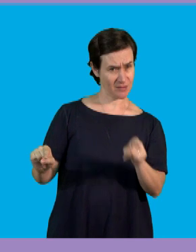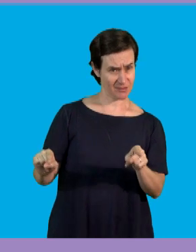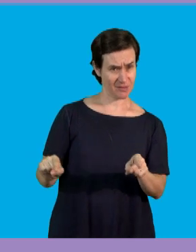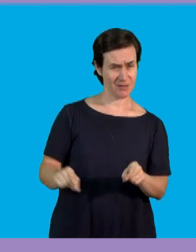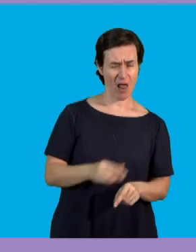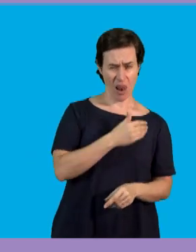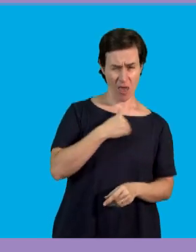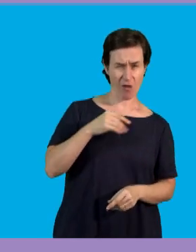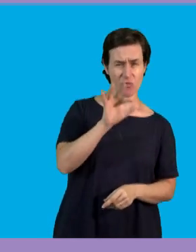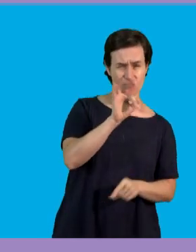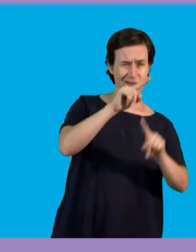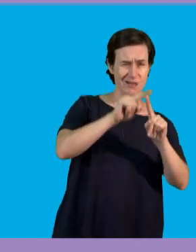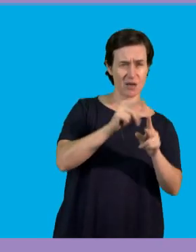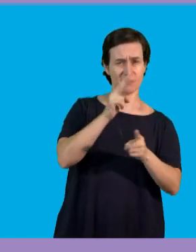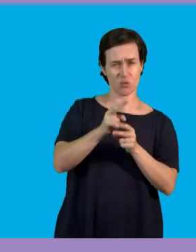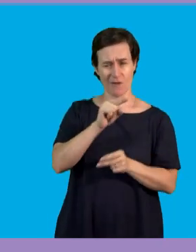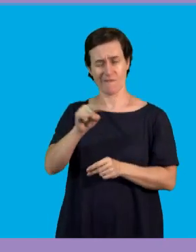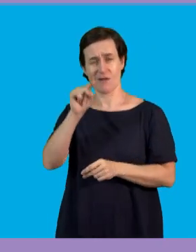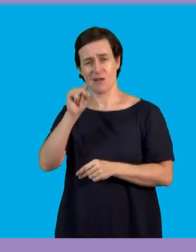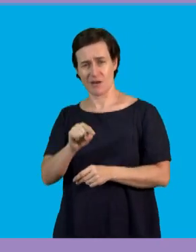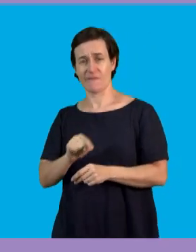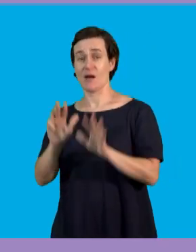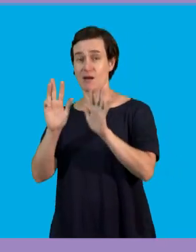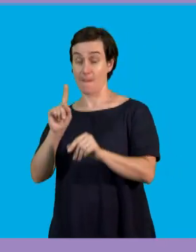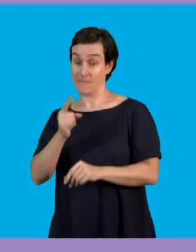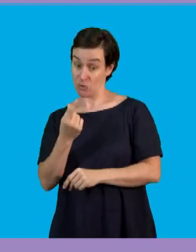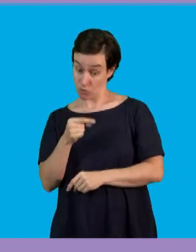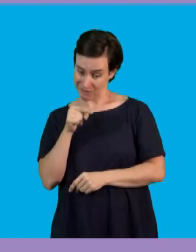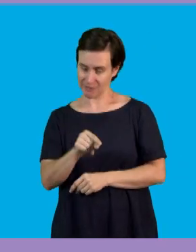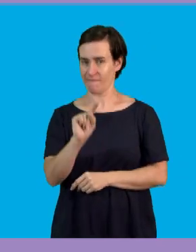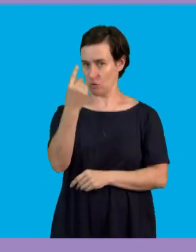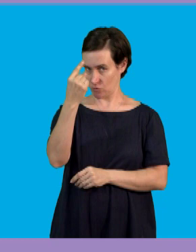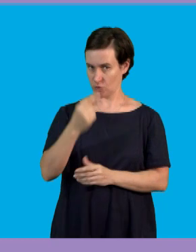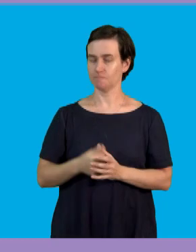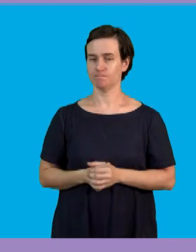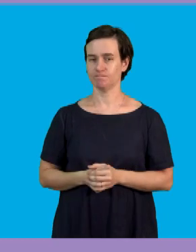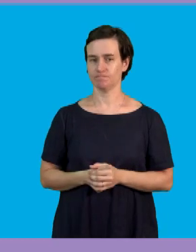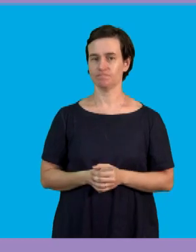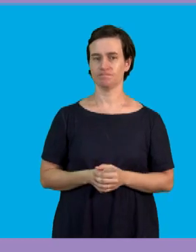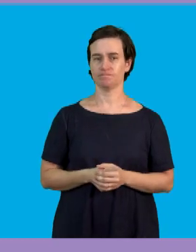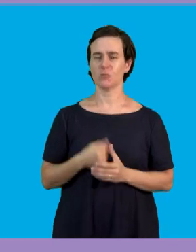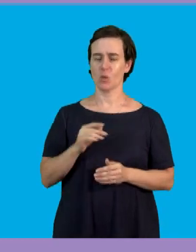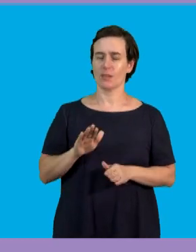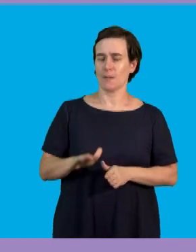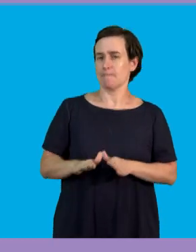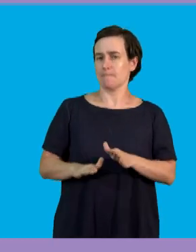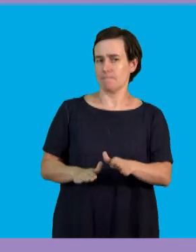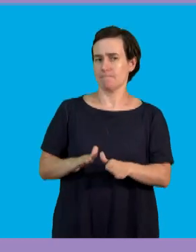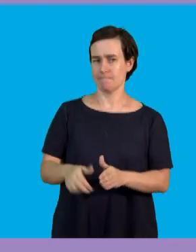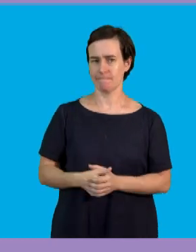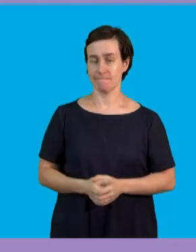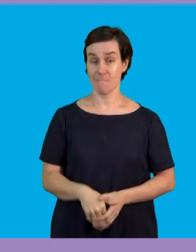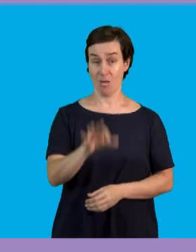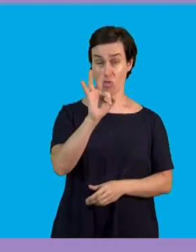that long one that we need to calculate first. But we are going to do it step by step. So we have 3 multiplied by